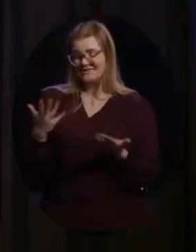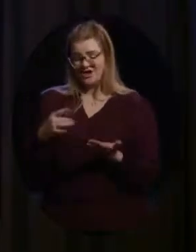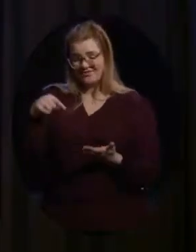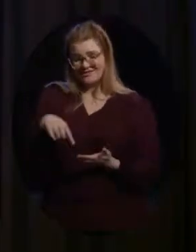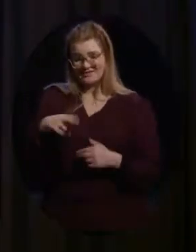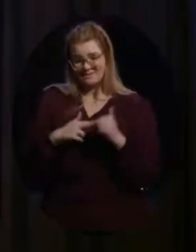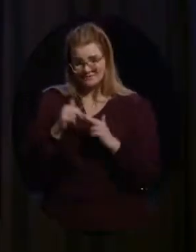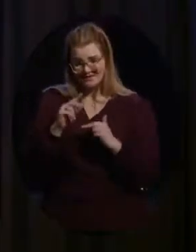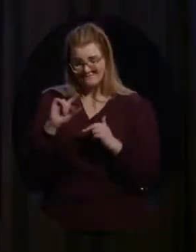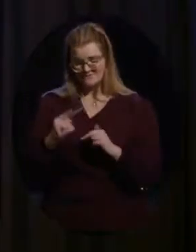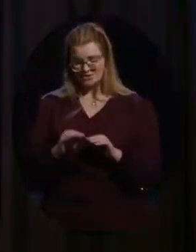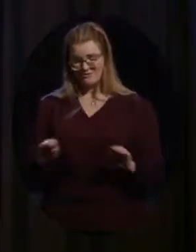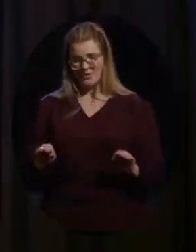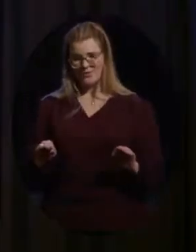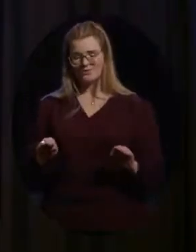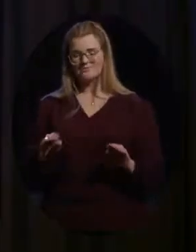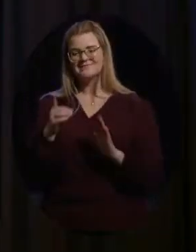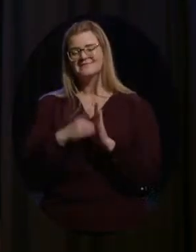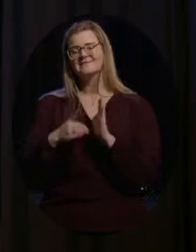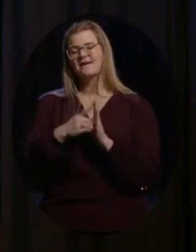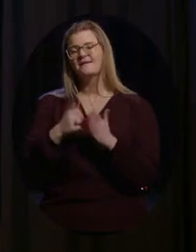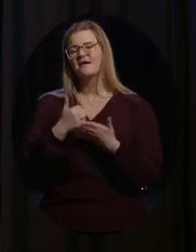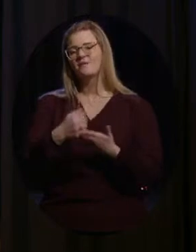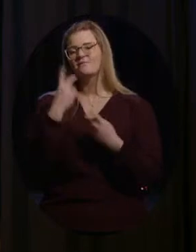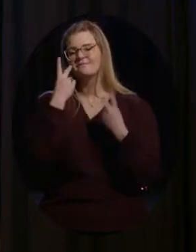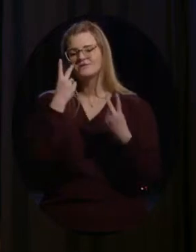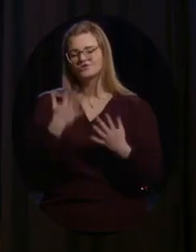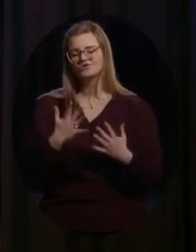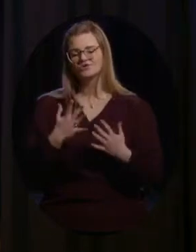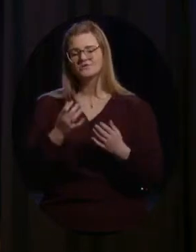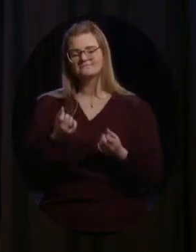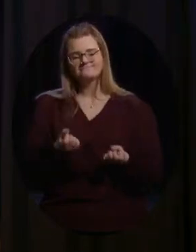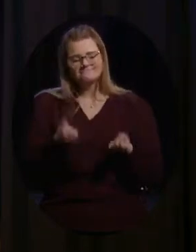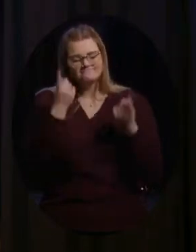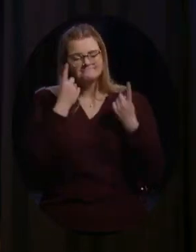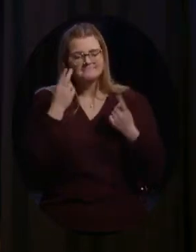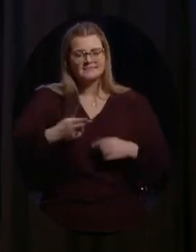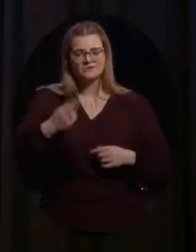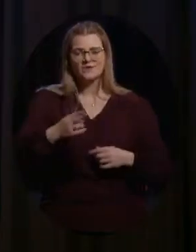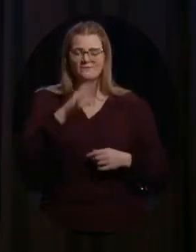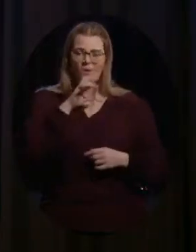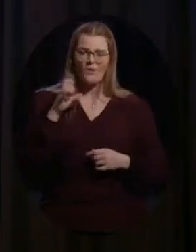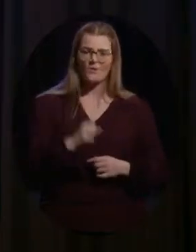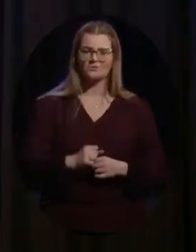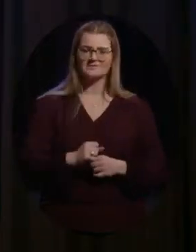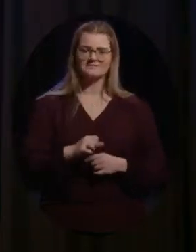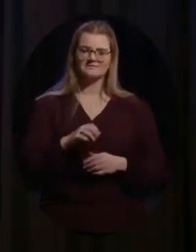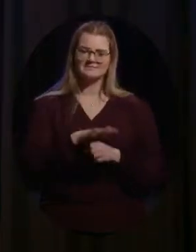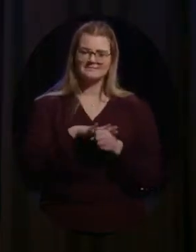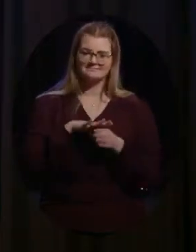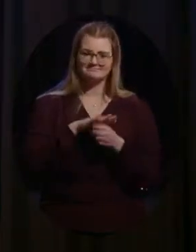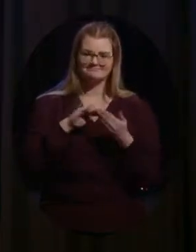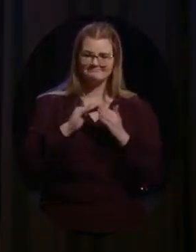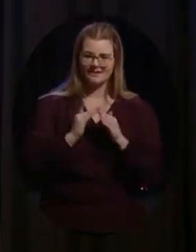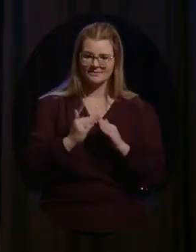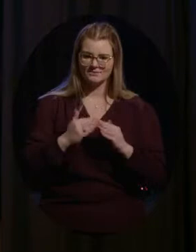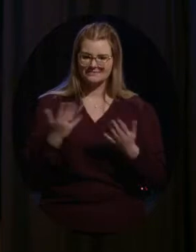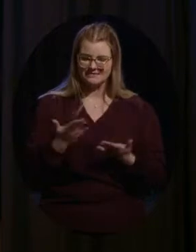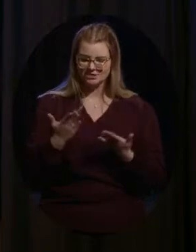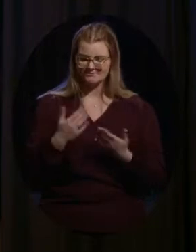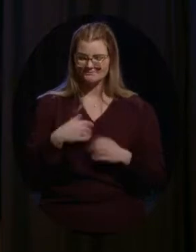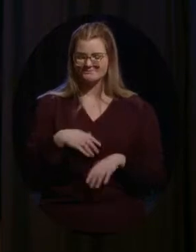designed to help visitors unpack the history of one of Richmond's oldest neighborhoods. This adds to the already incredible